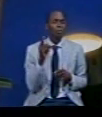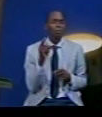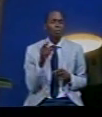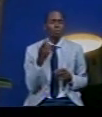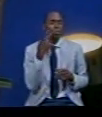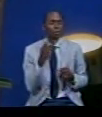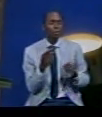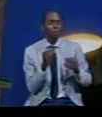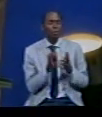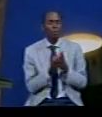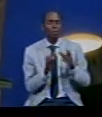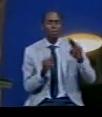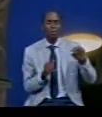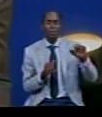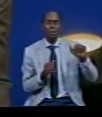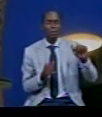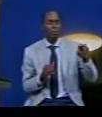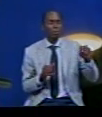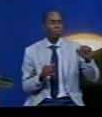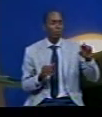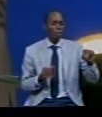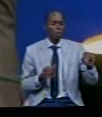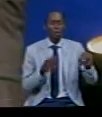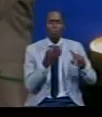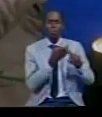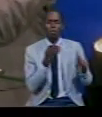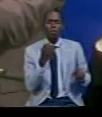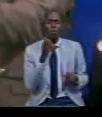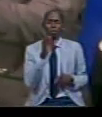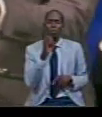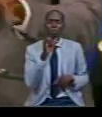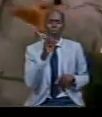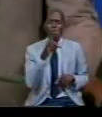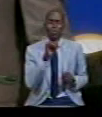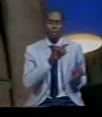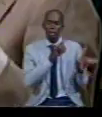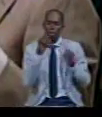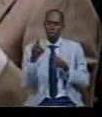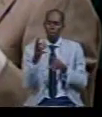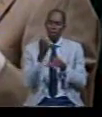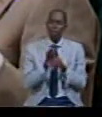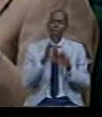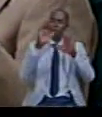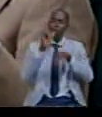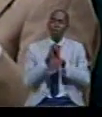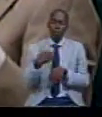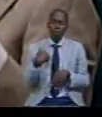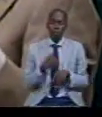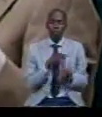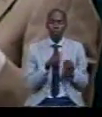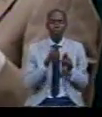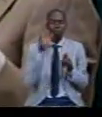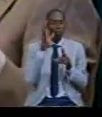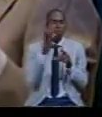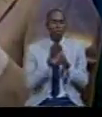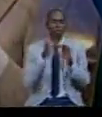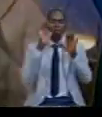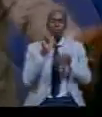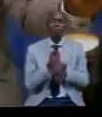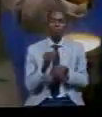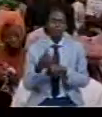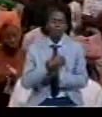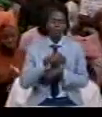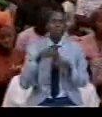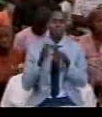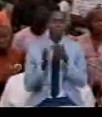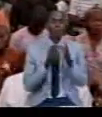Naaman, a Syrian, can come in and get that kind of miracle, we will get a miracle today. If the